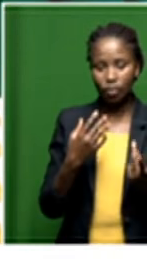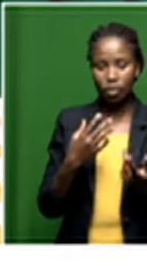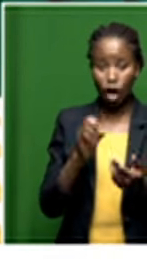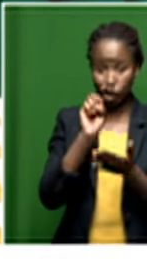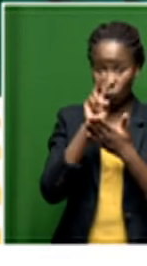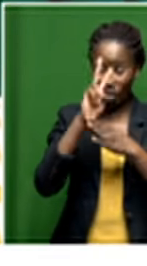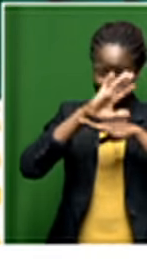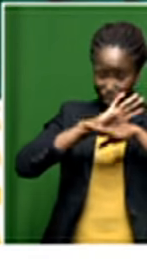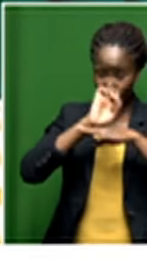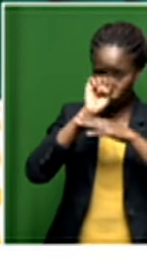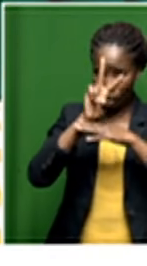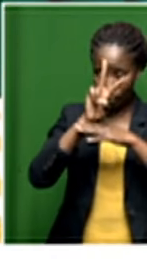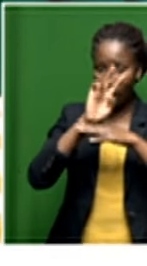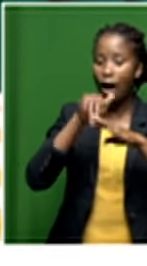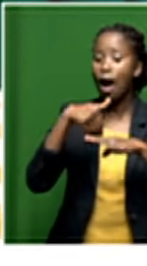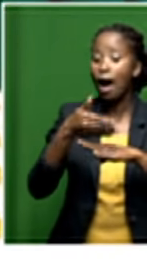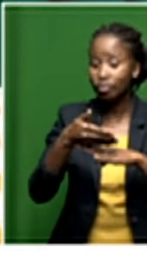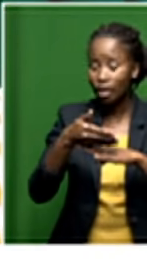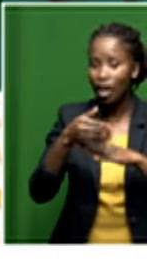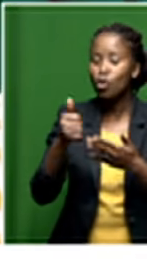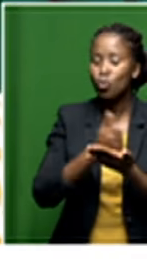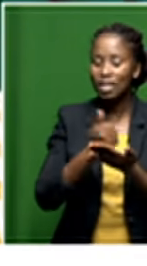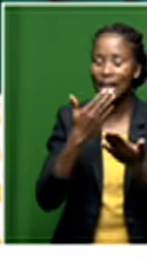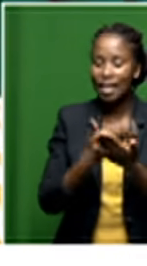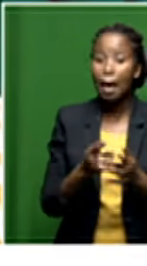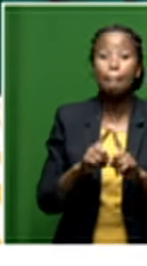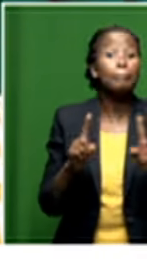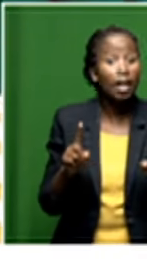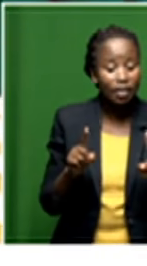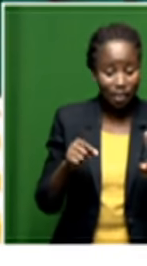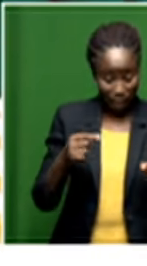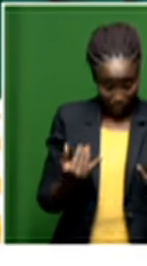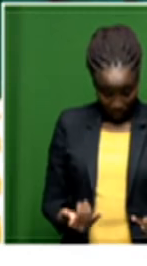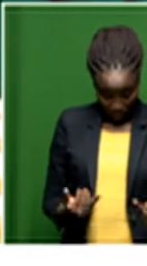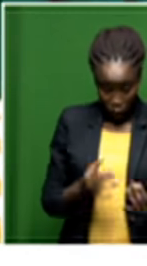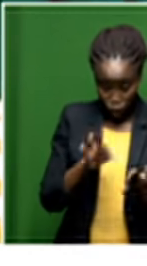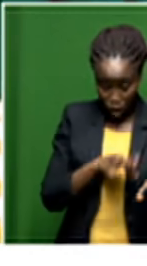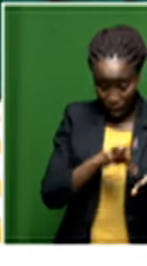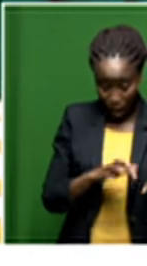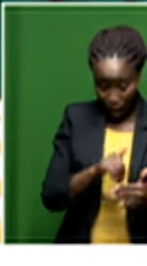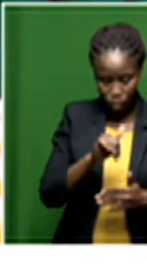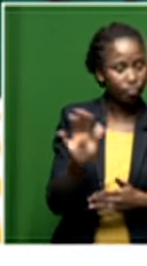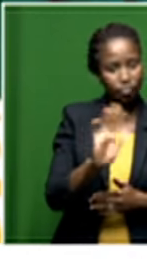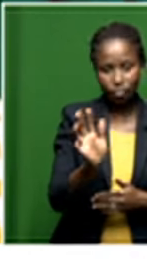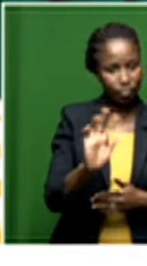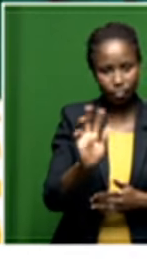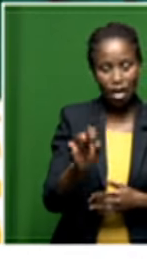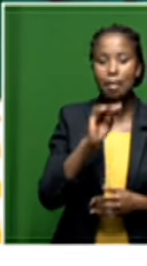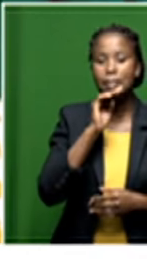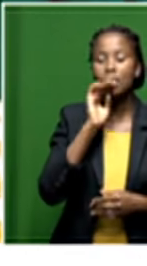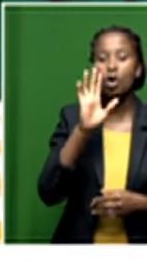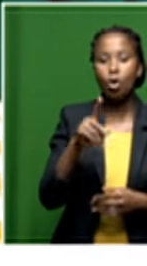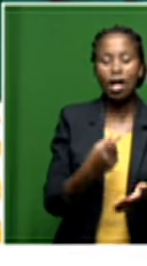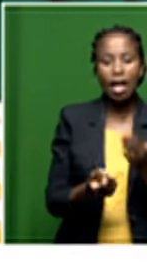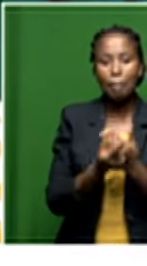will still be registered, but not for this election. It will be, you'll go into the